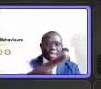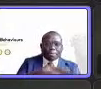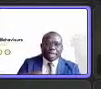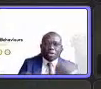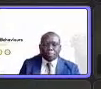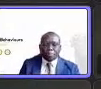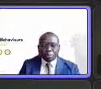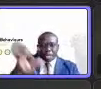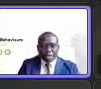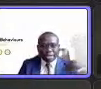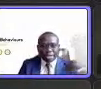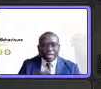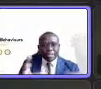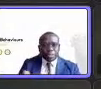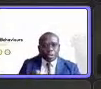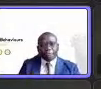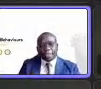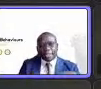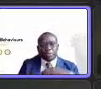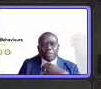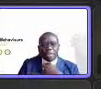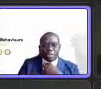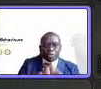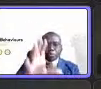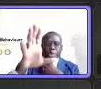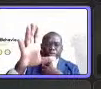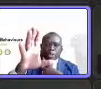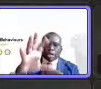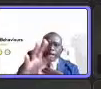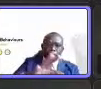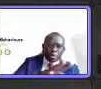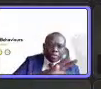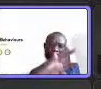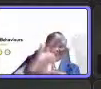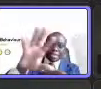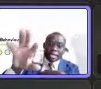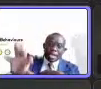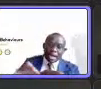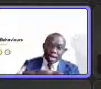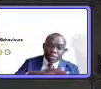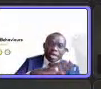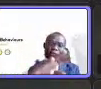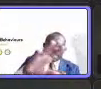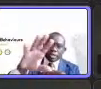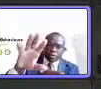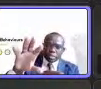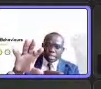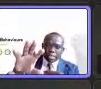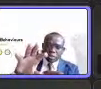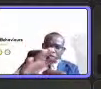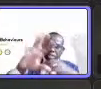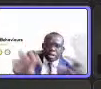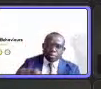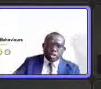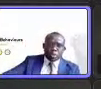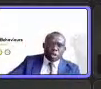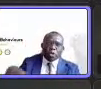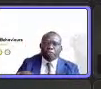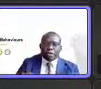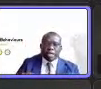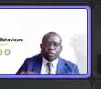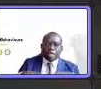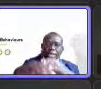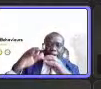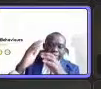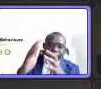of World Cup and a lot of people flying into Africa, there was a bit of profitability around the African continent because most people